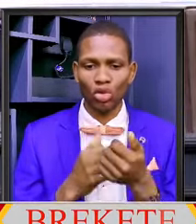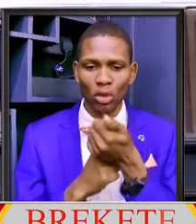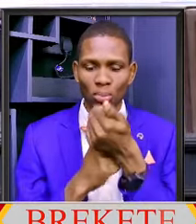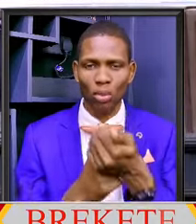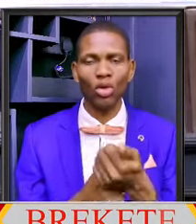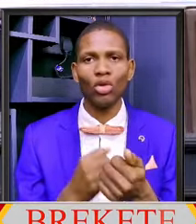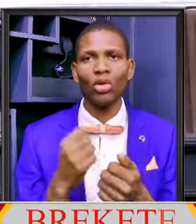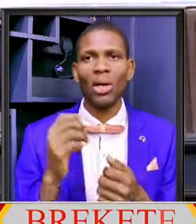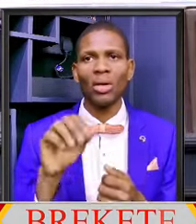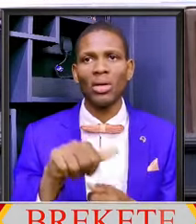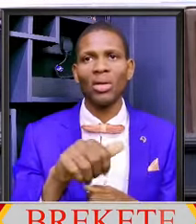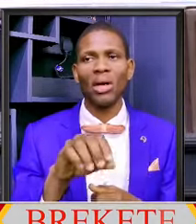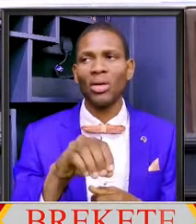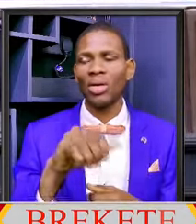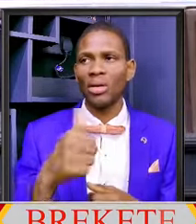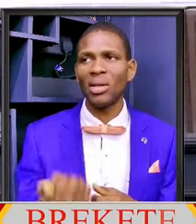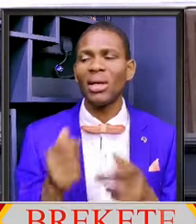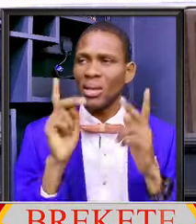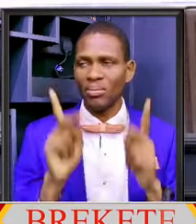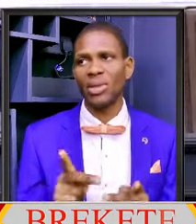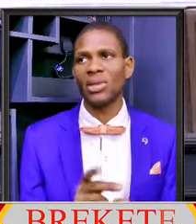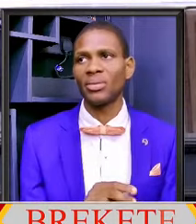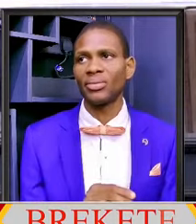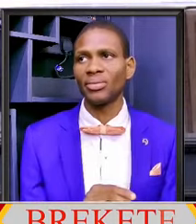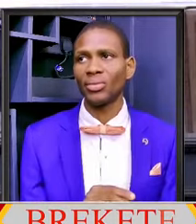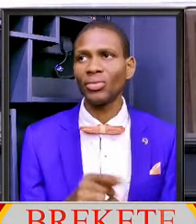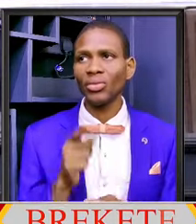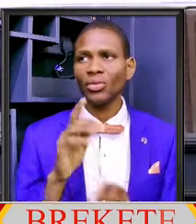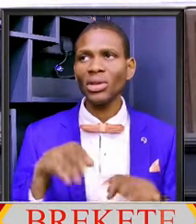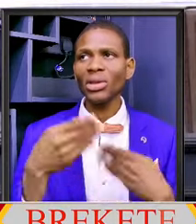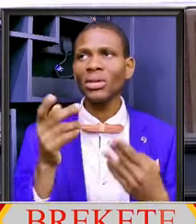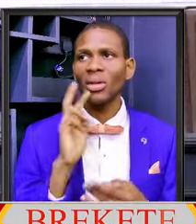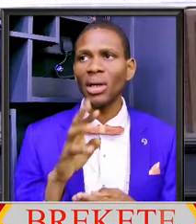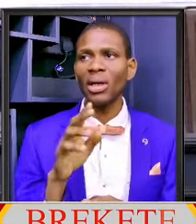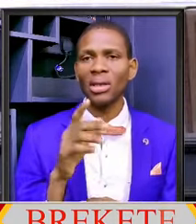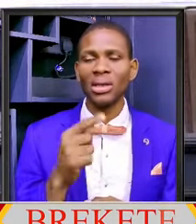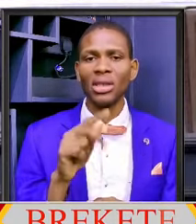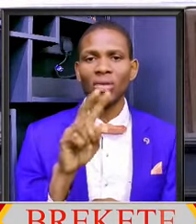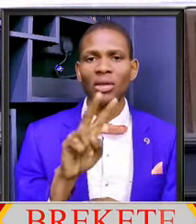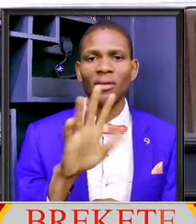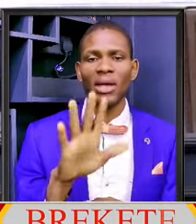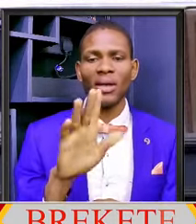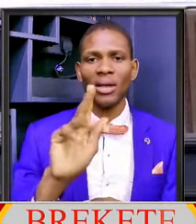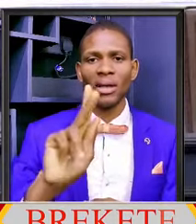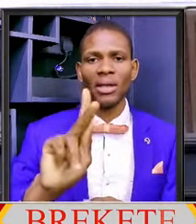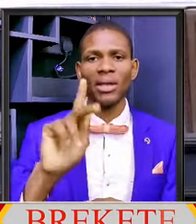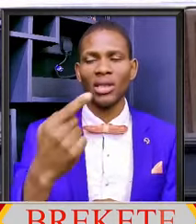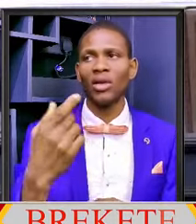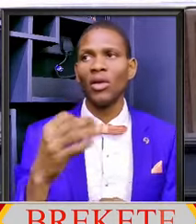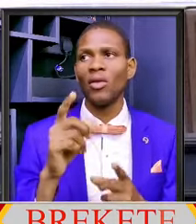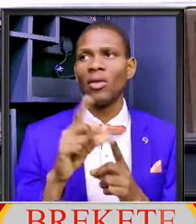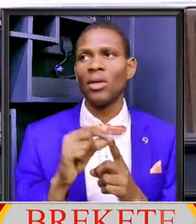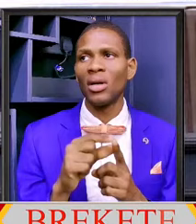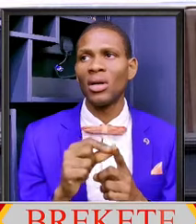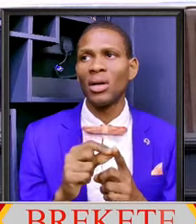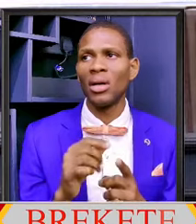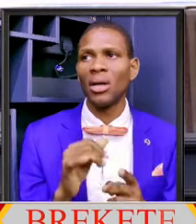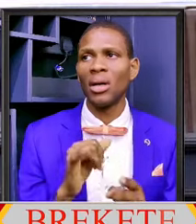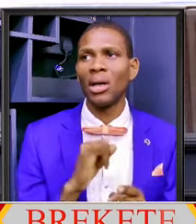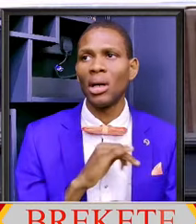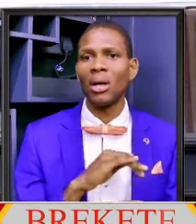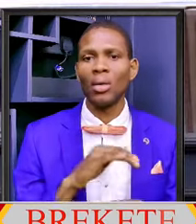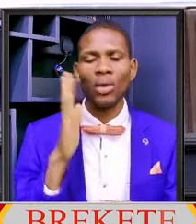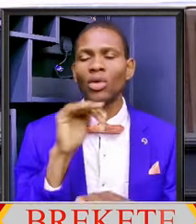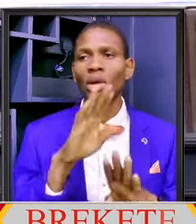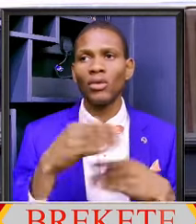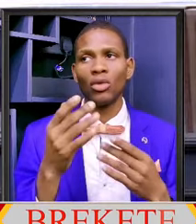else. Wait, thank you. So when I go give them the 25 kg of rice. Thank you very much. Now, I'm not going to give you now